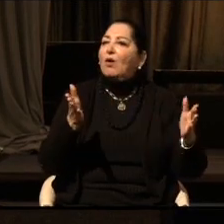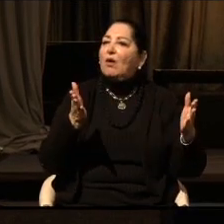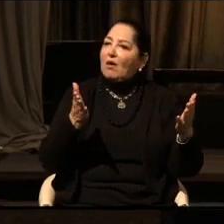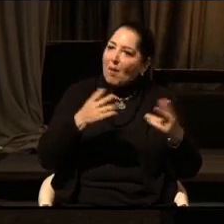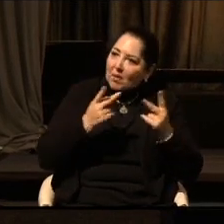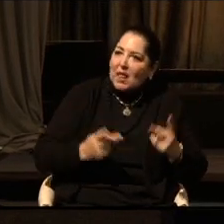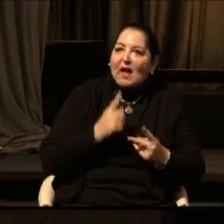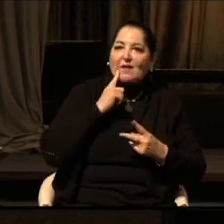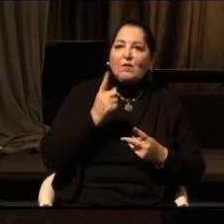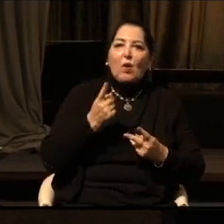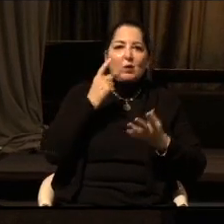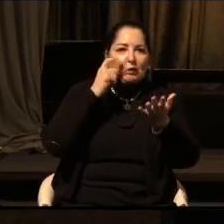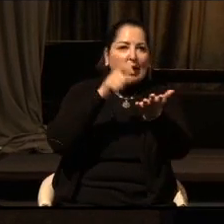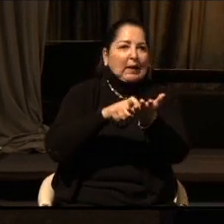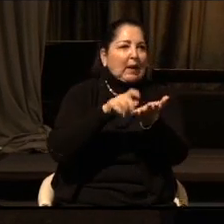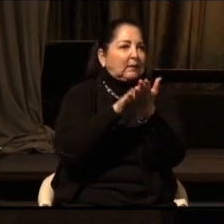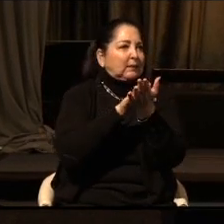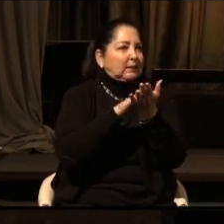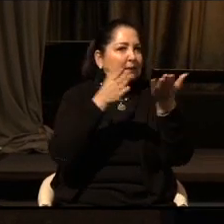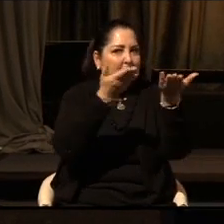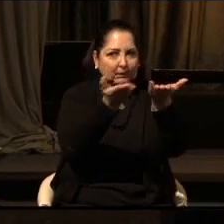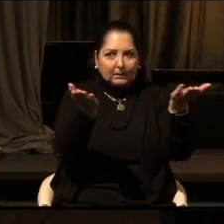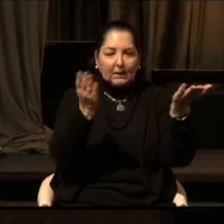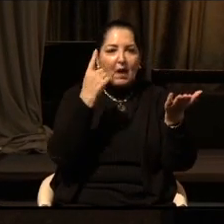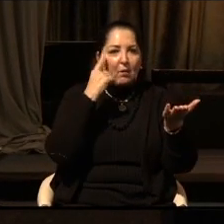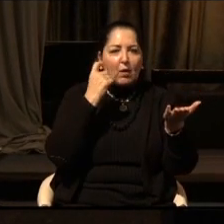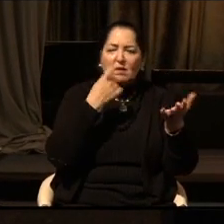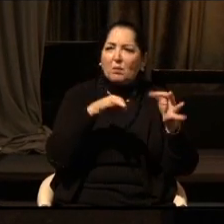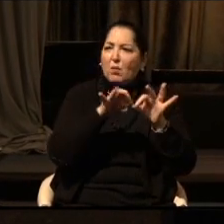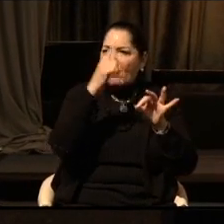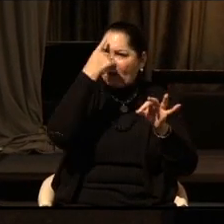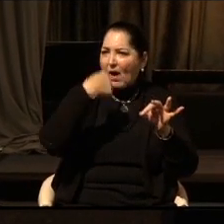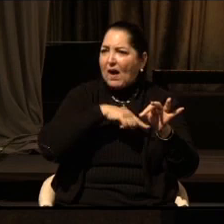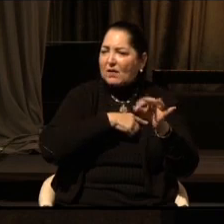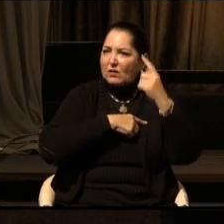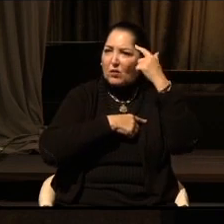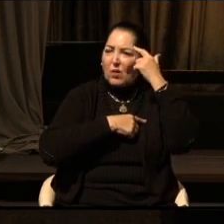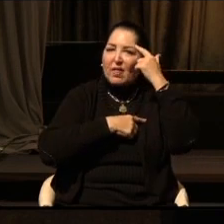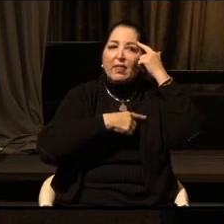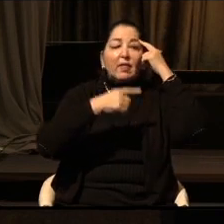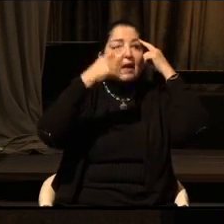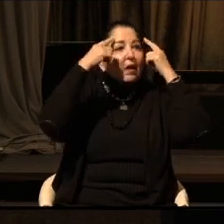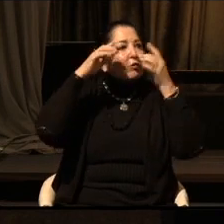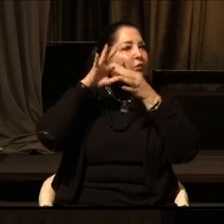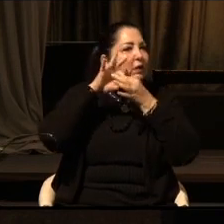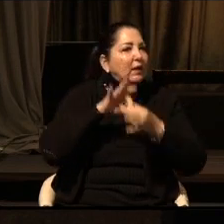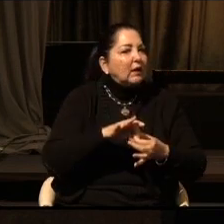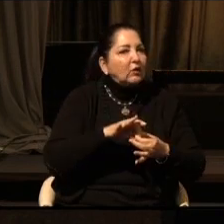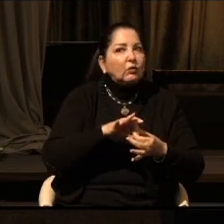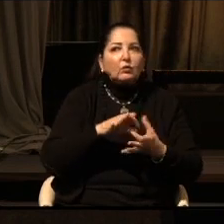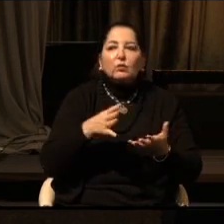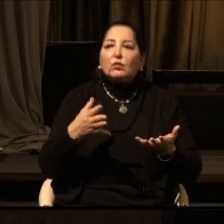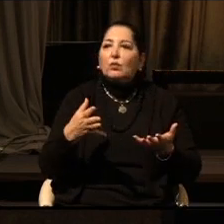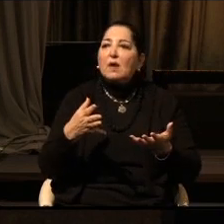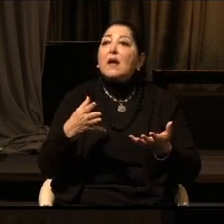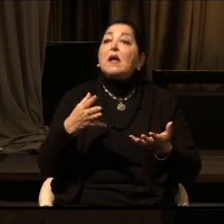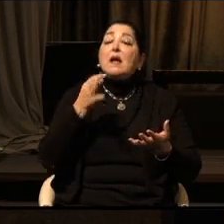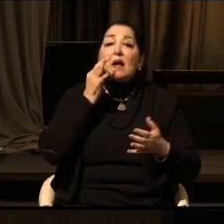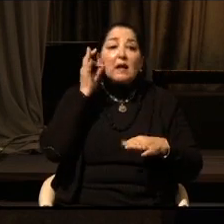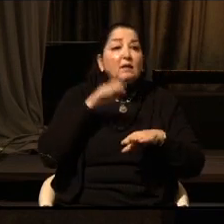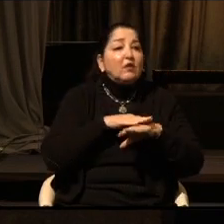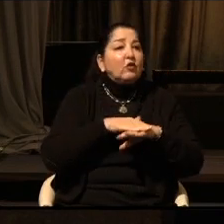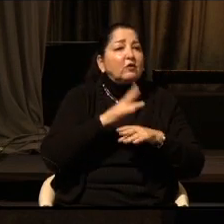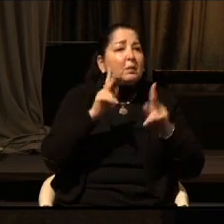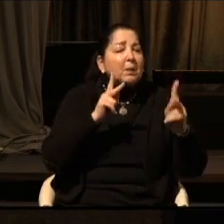because it's so important for us to have, to fill our minds with contemporary visions of indigenous